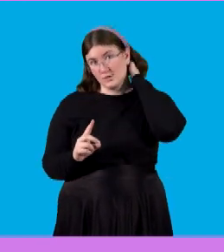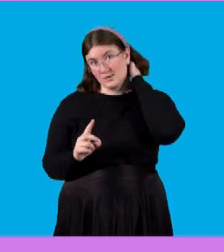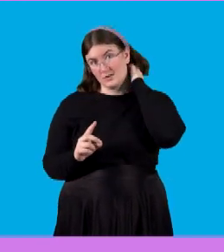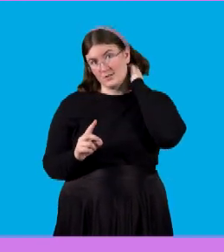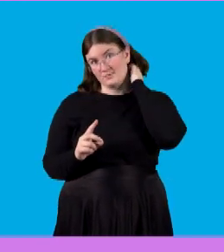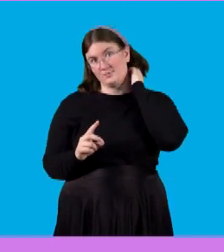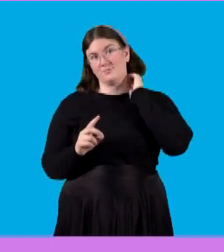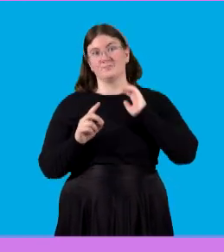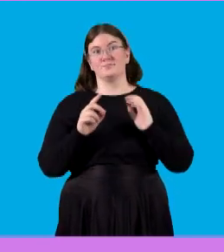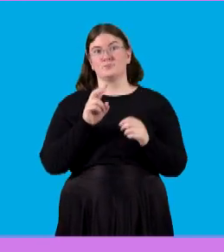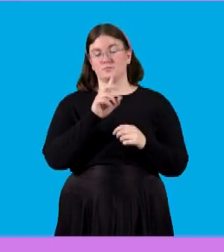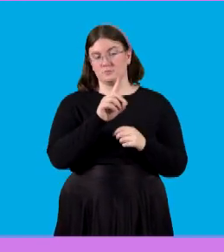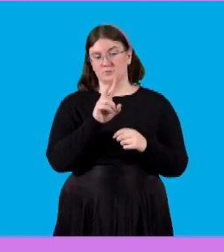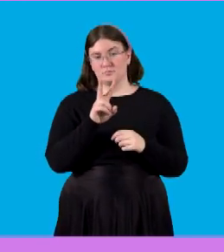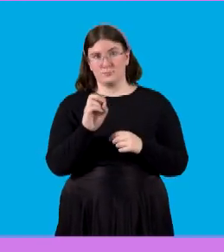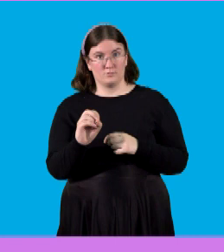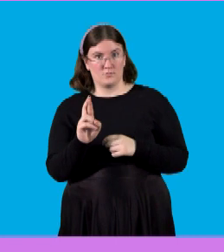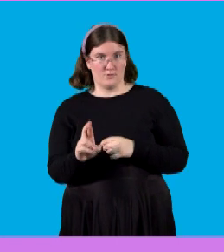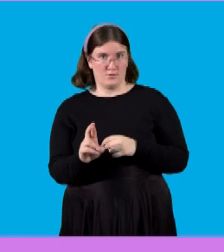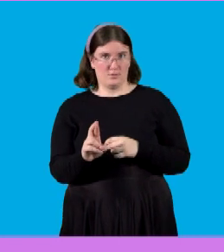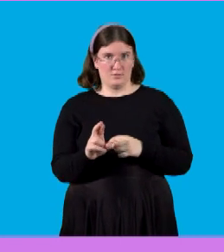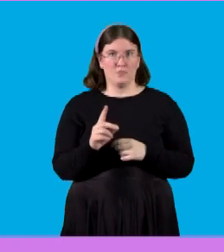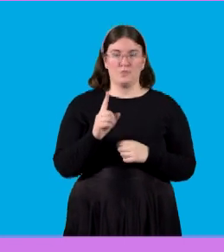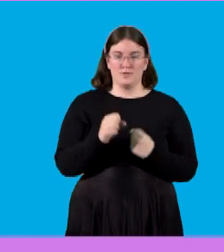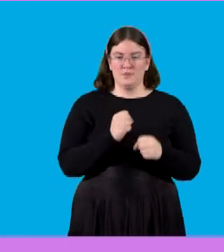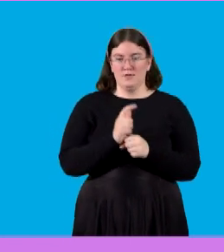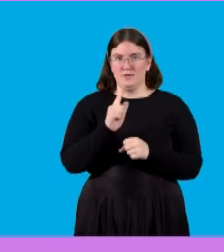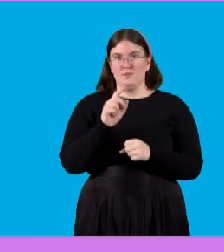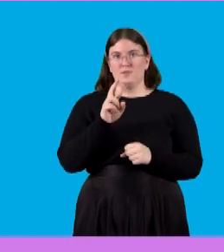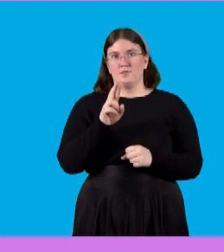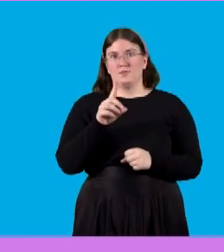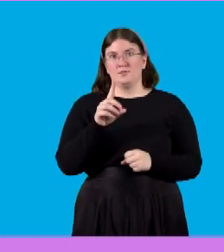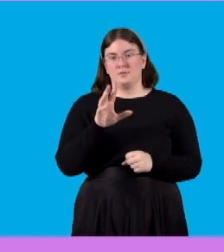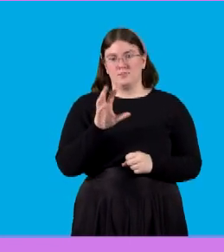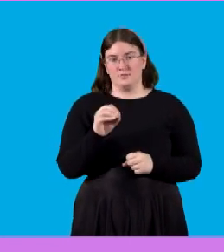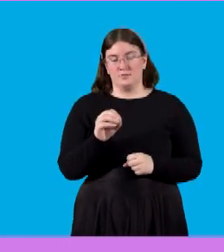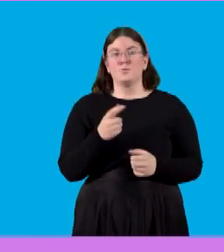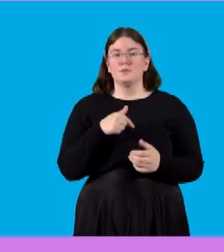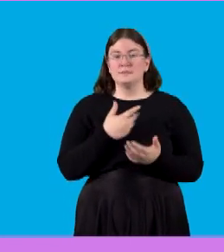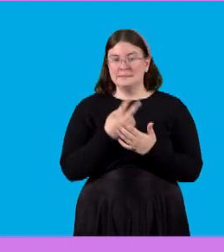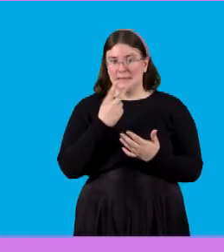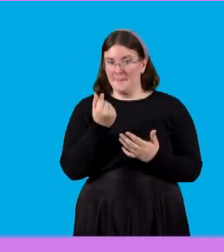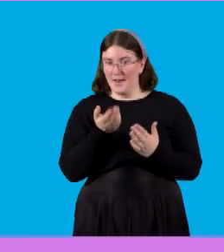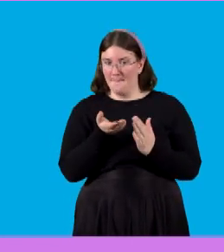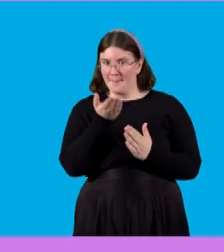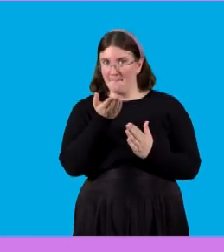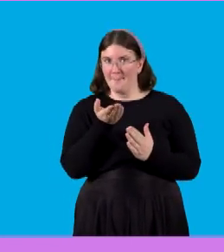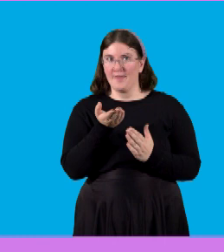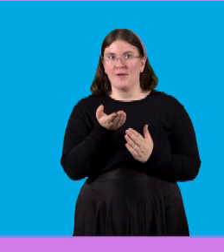now costs 150 rand. Right? We can see there was an increase in the price. So what happened now? So we can say